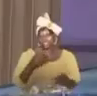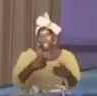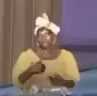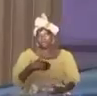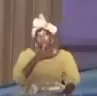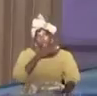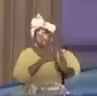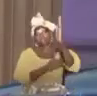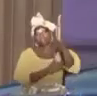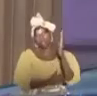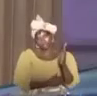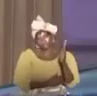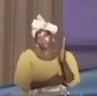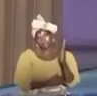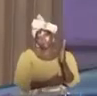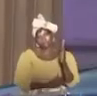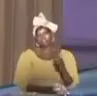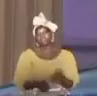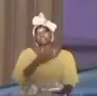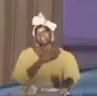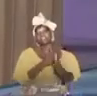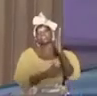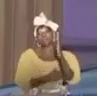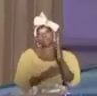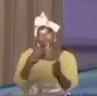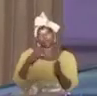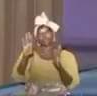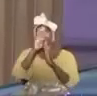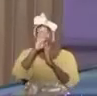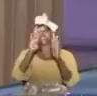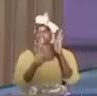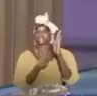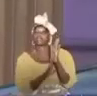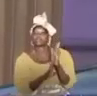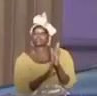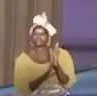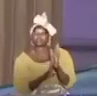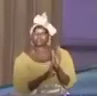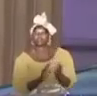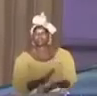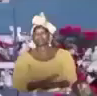Bible. The God of the Bible.